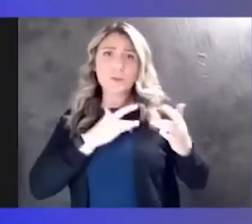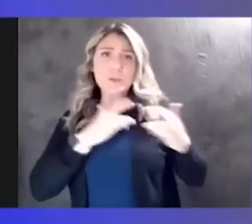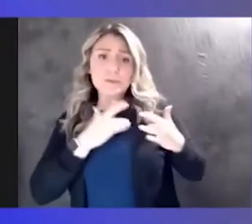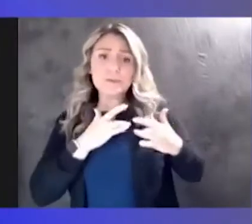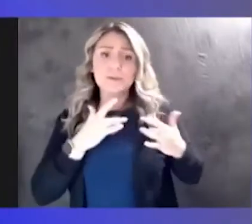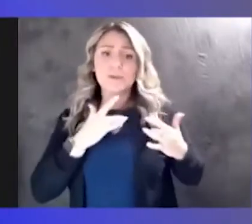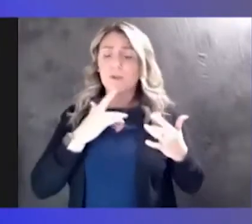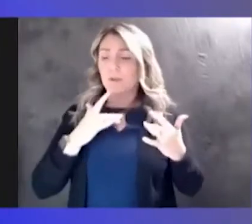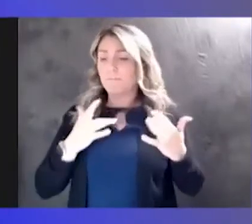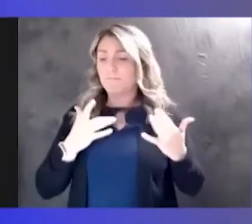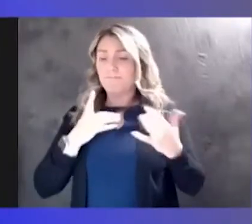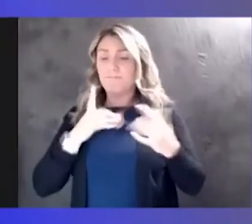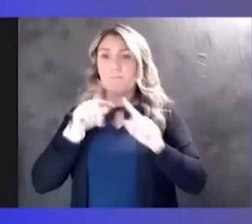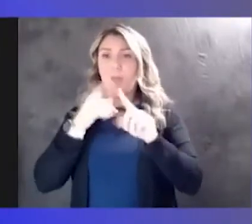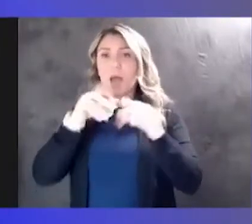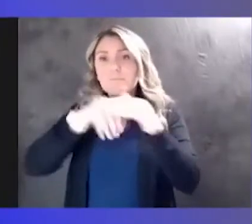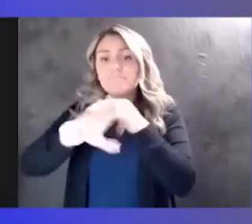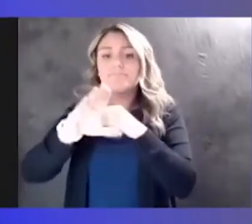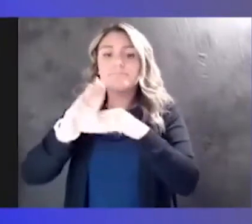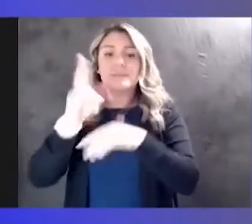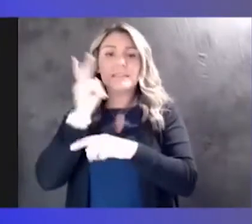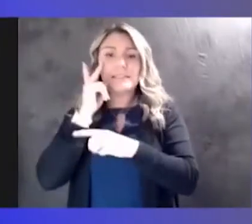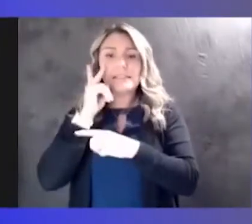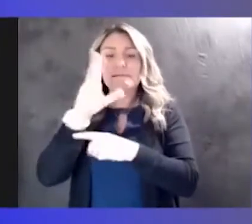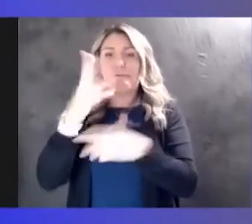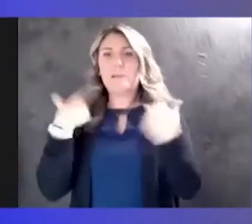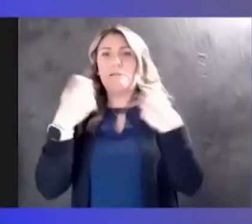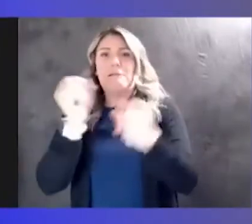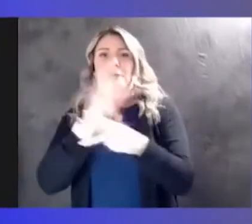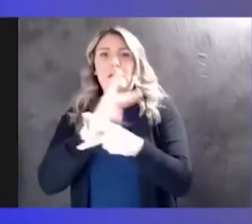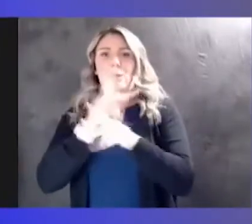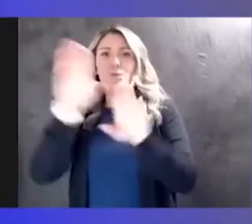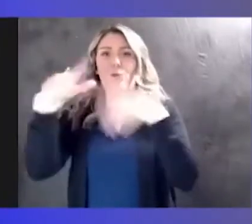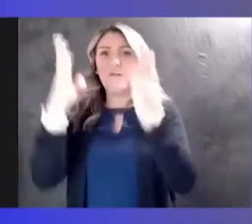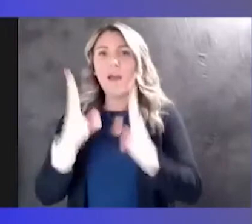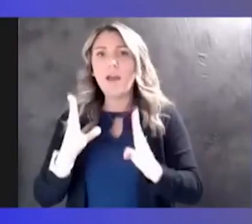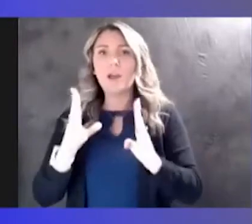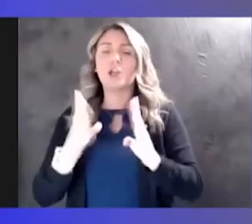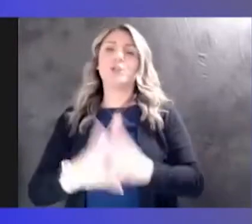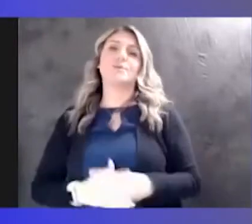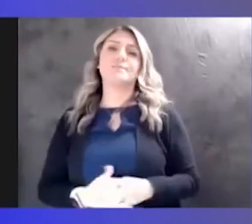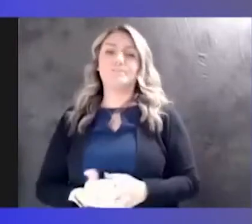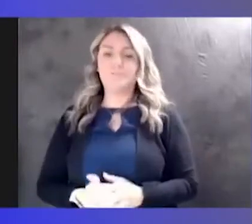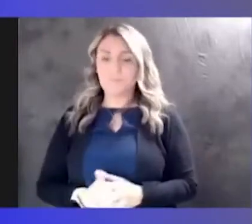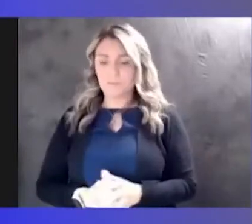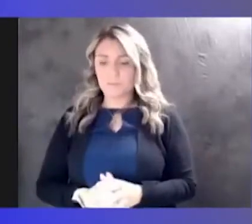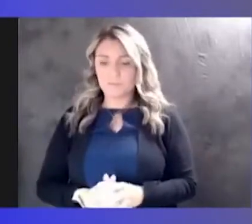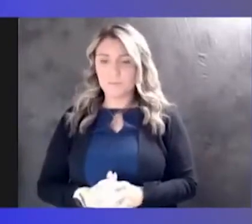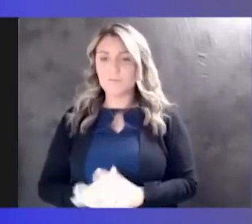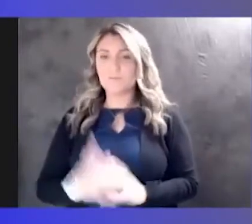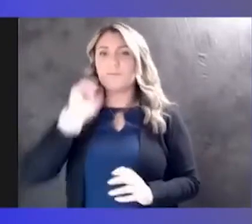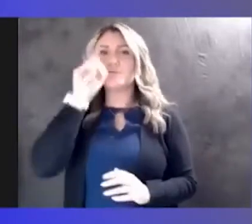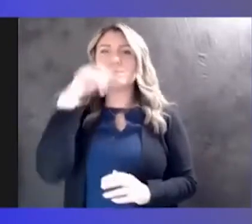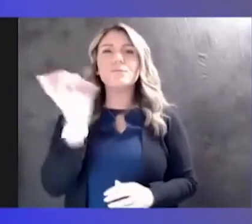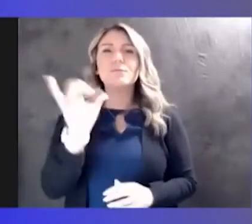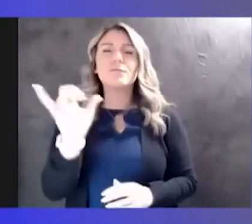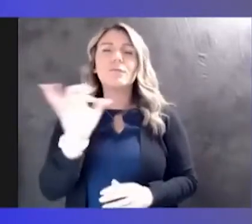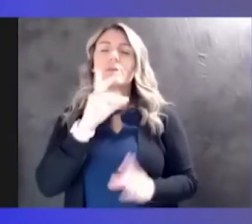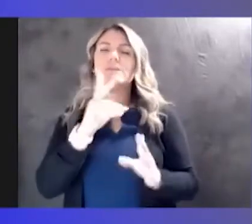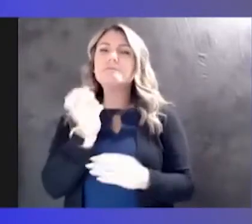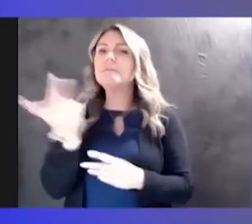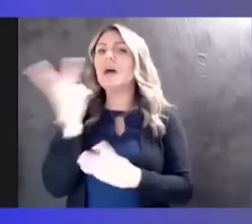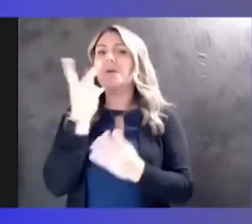coming into seeing their healthcare providers, it appears that there may be some evidence that there's